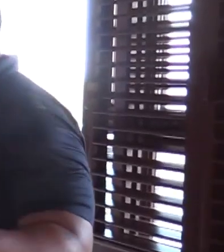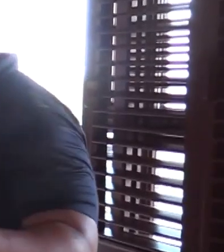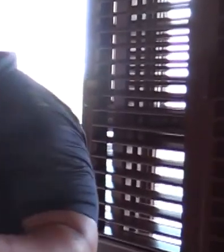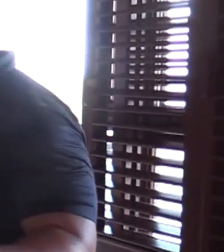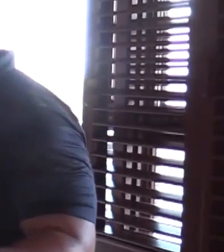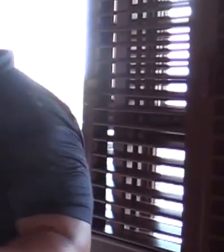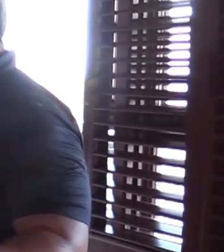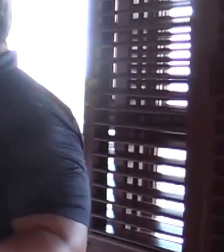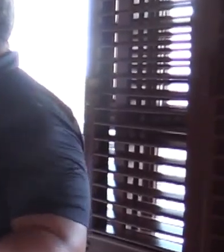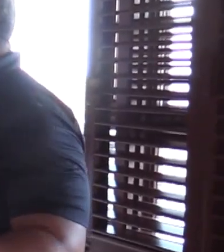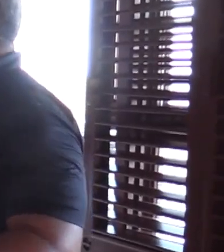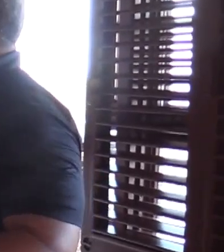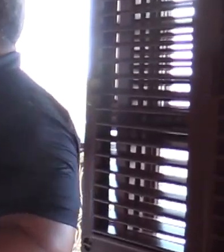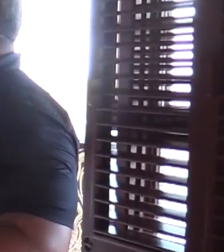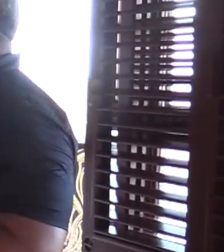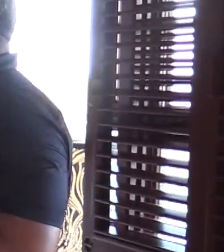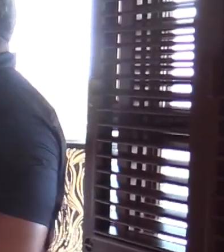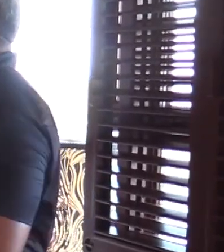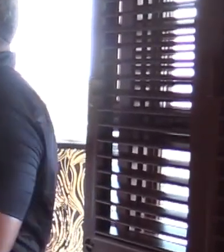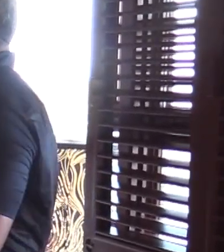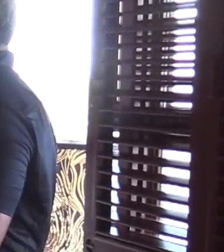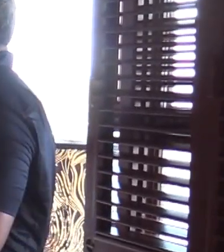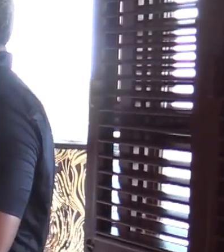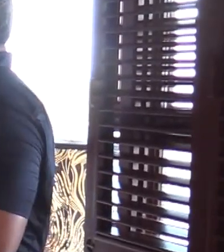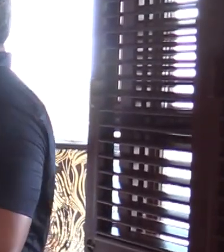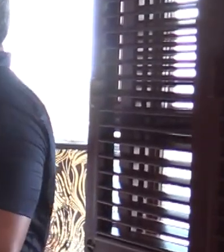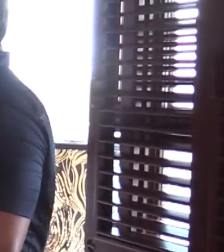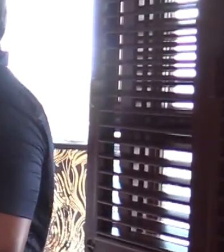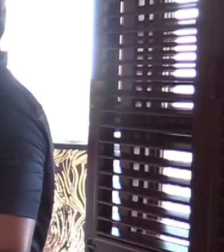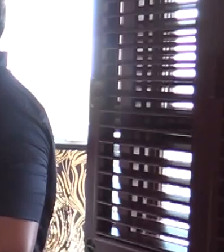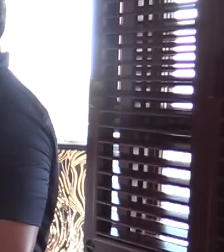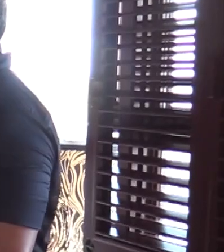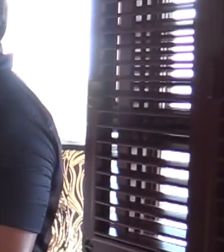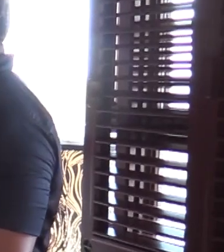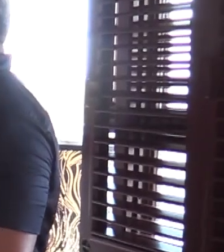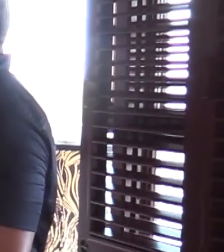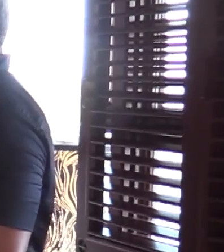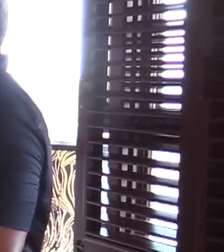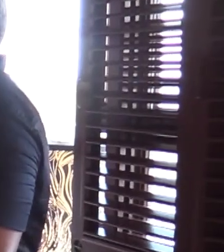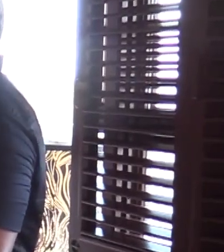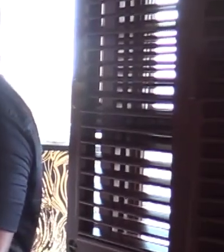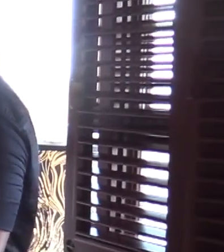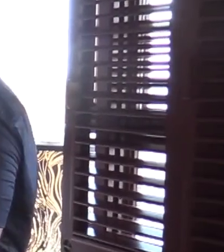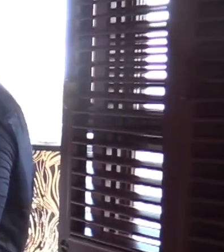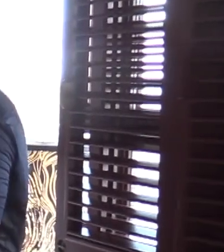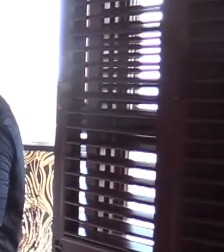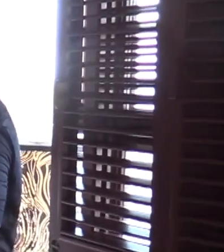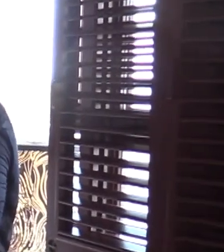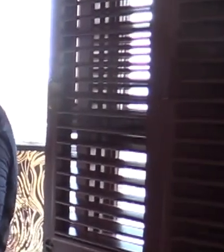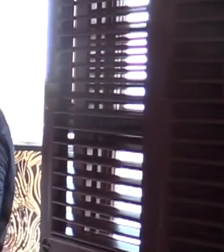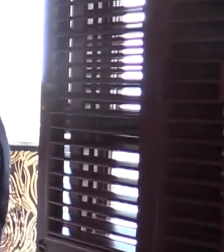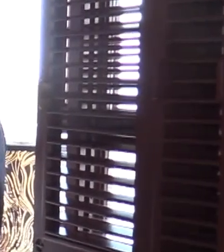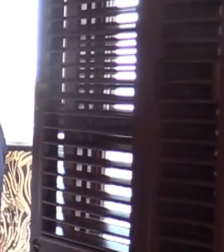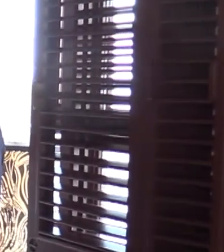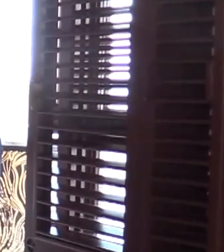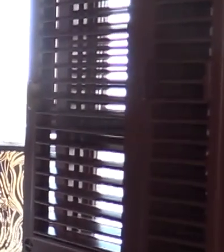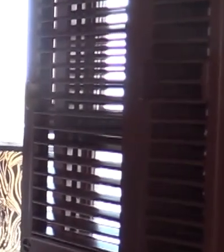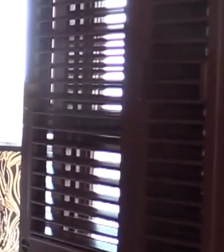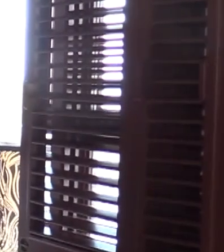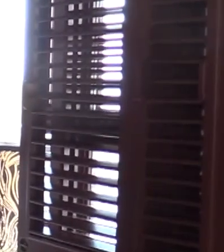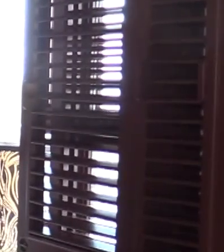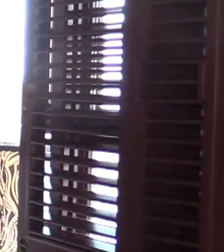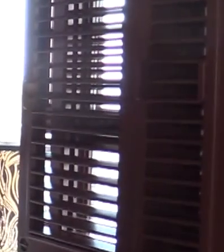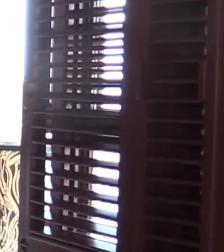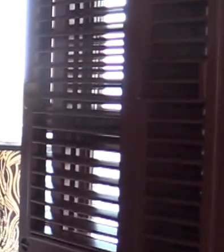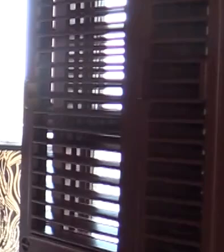senior West Indies team struggle at this point in time. So the eyes of the world are not on me, they're on you.